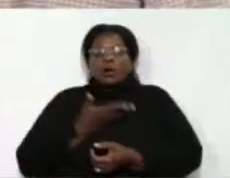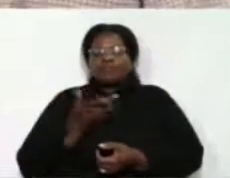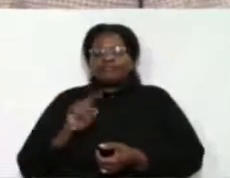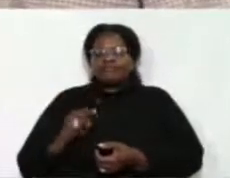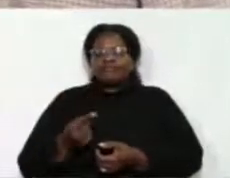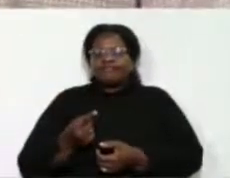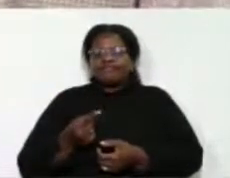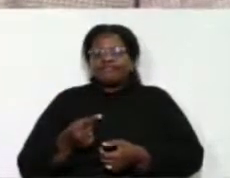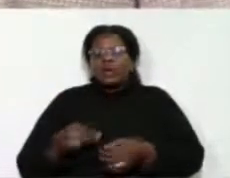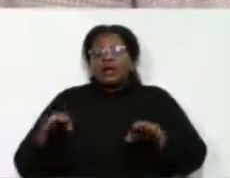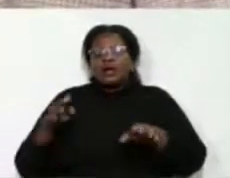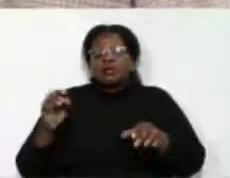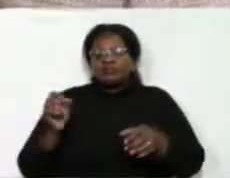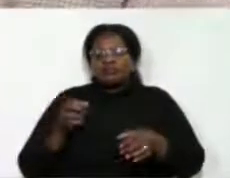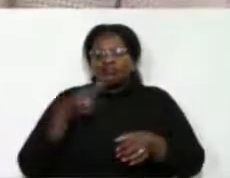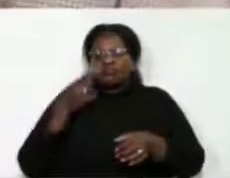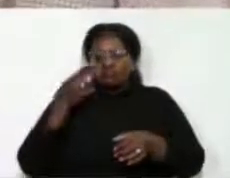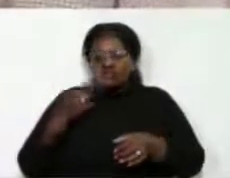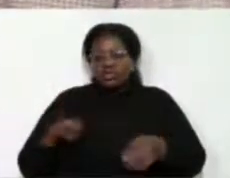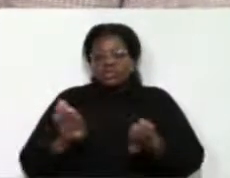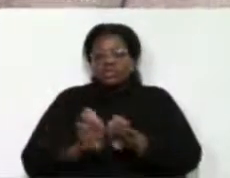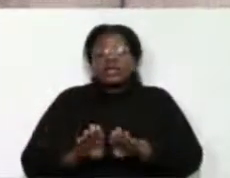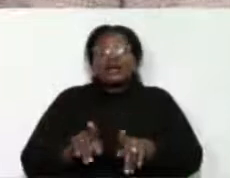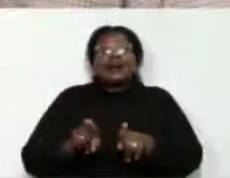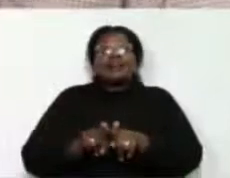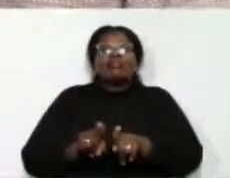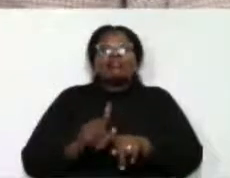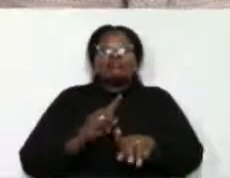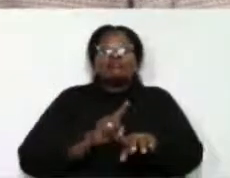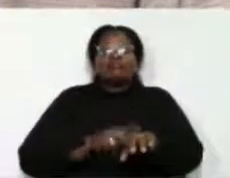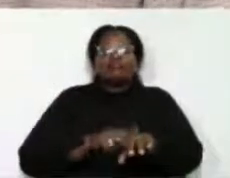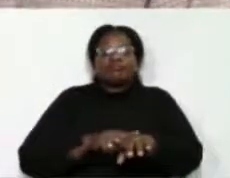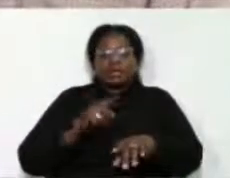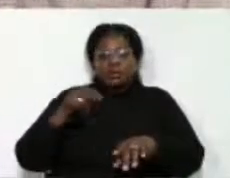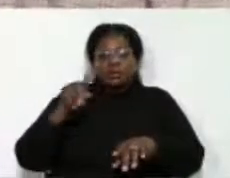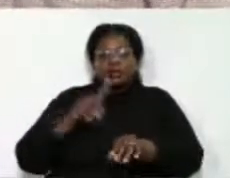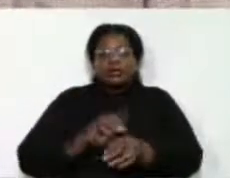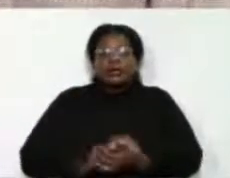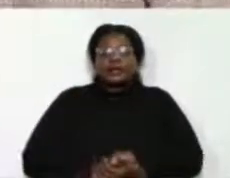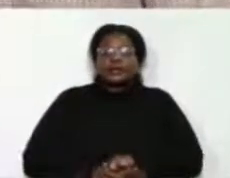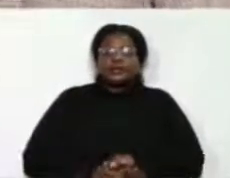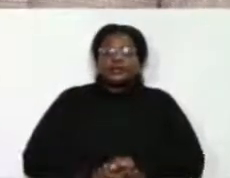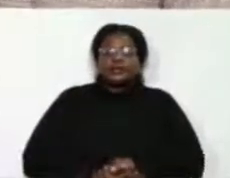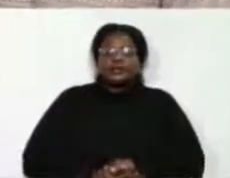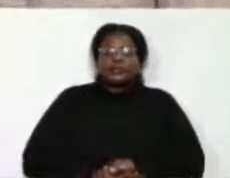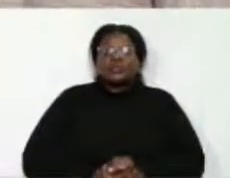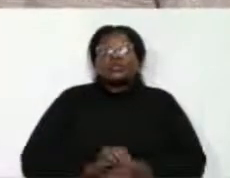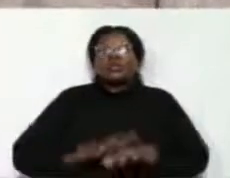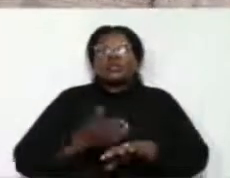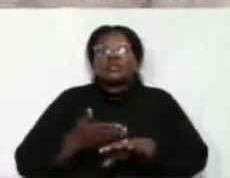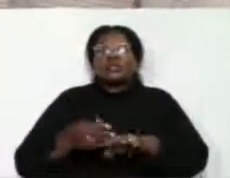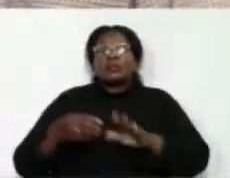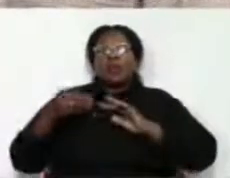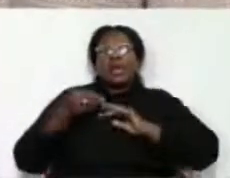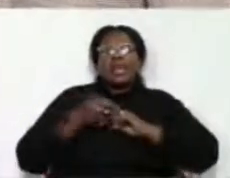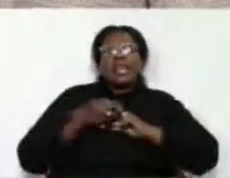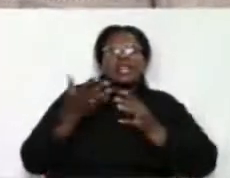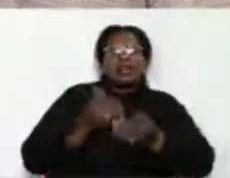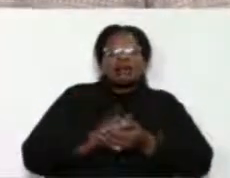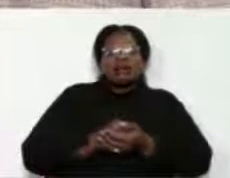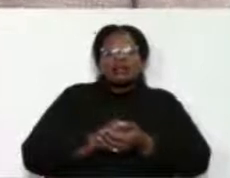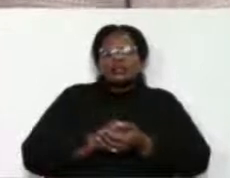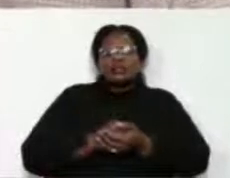enough. So it gets time to simmer, and that's why it's also an interesting point about wedding or marriages, because they can simmer